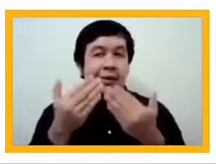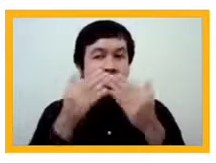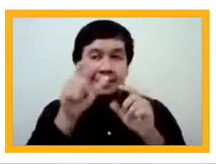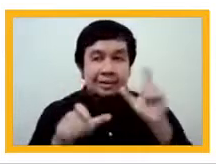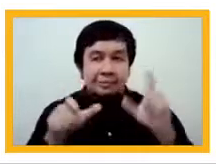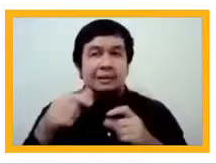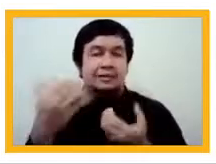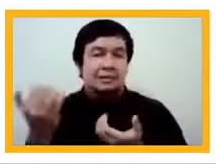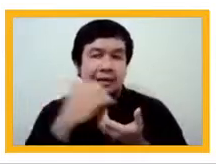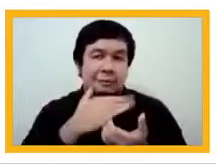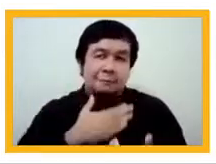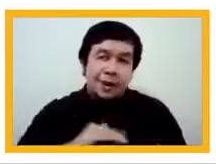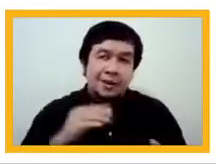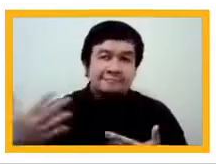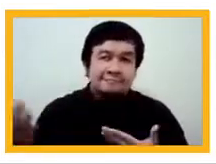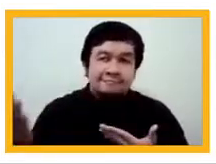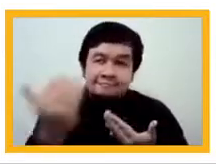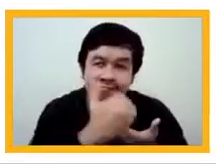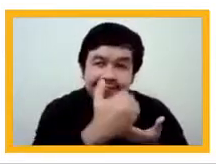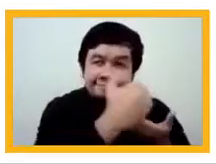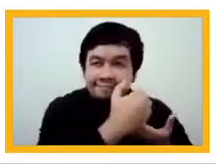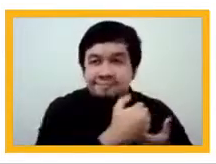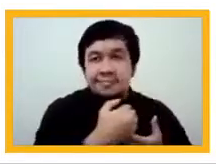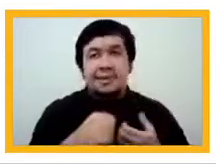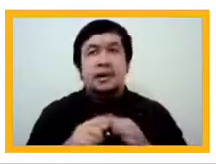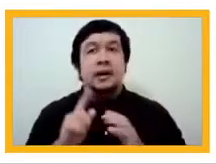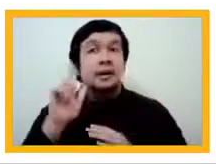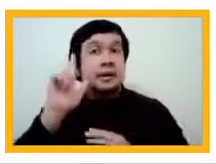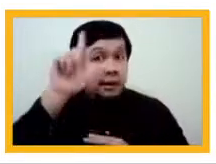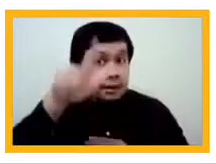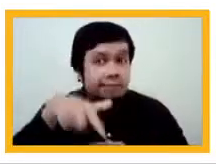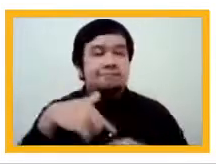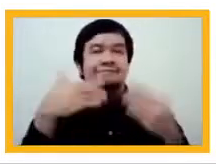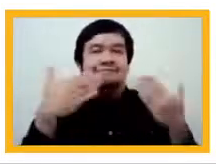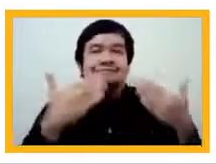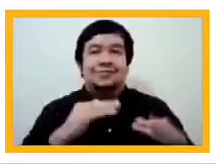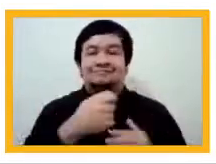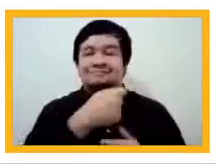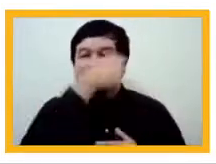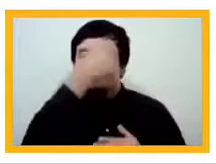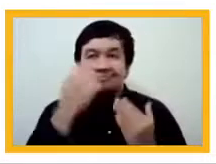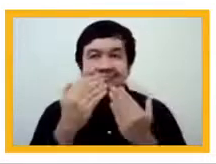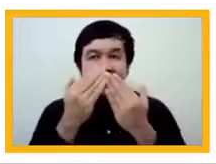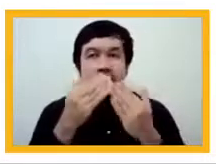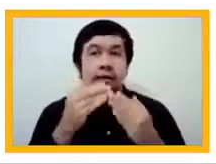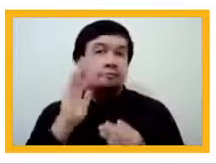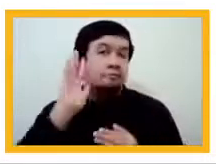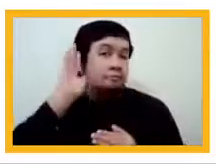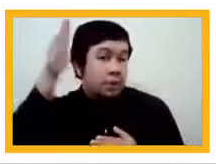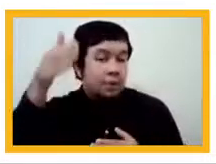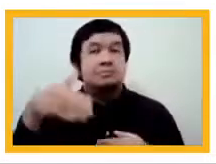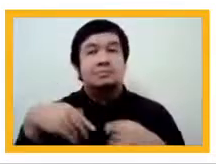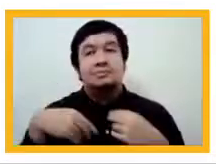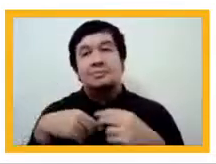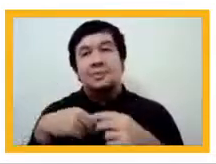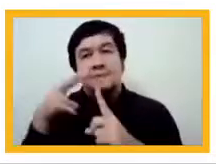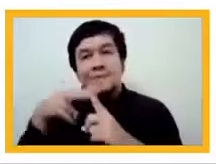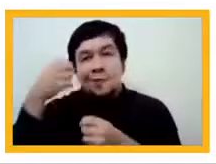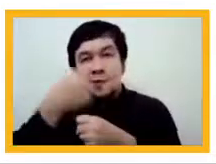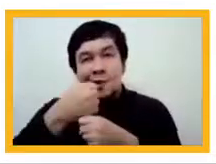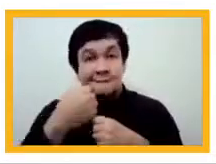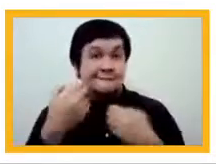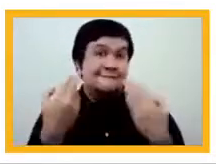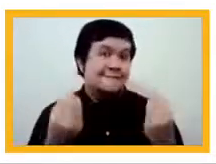easily find a good talent and then get their job easily. And in case of